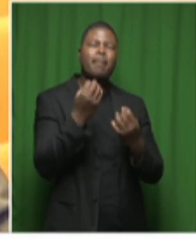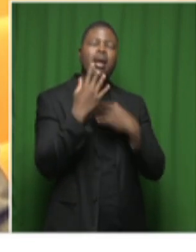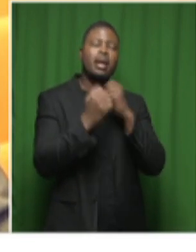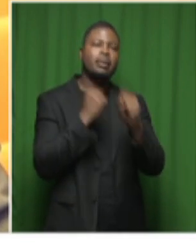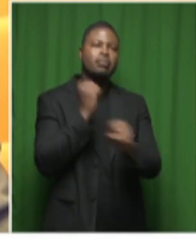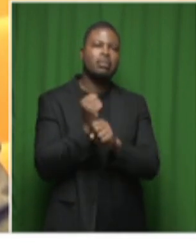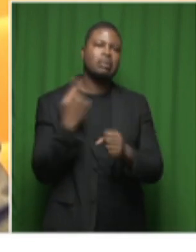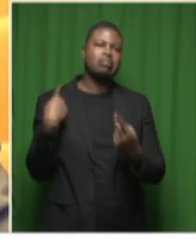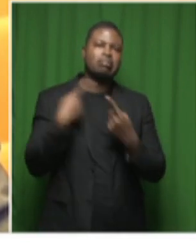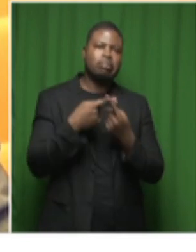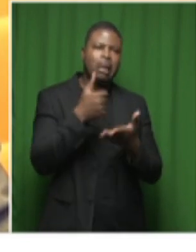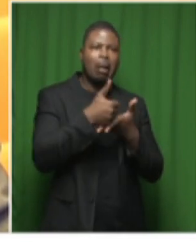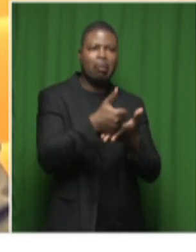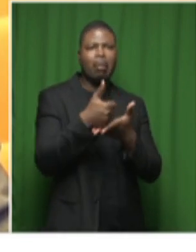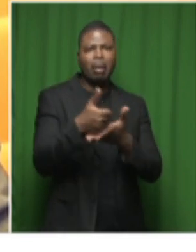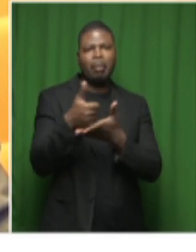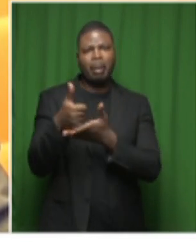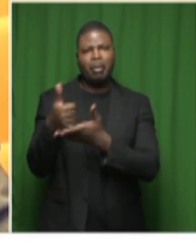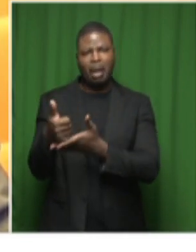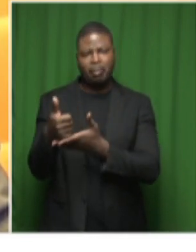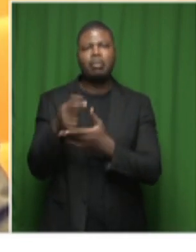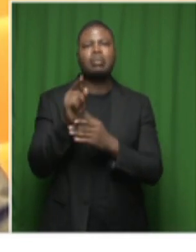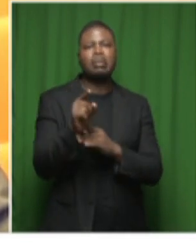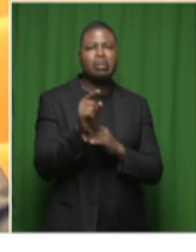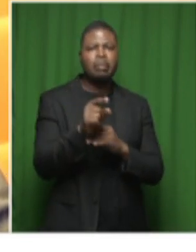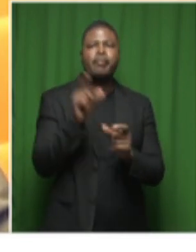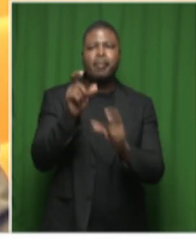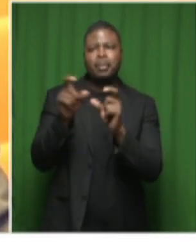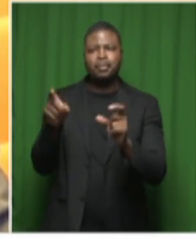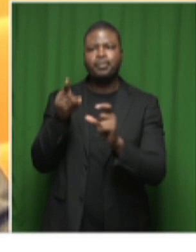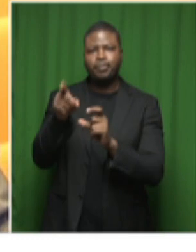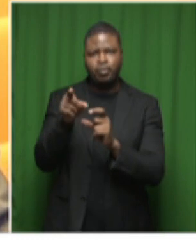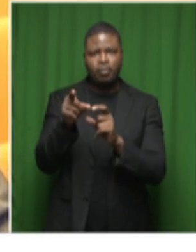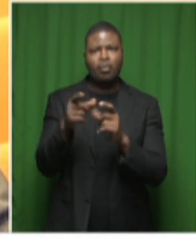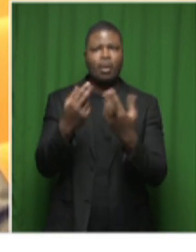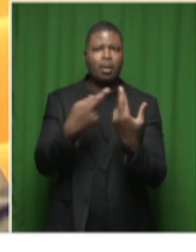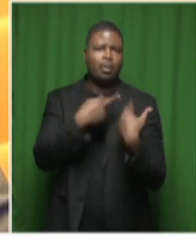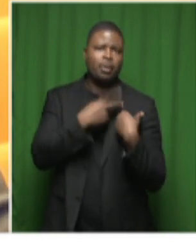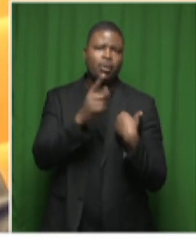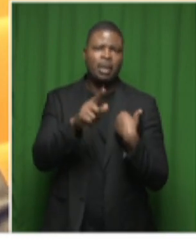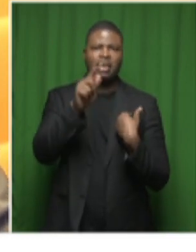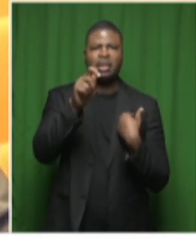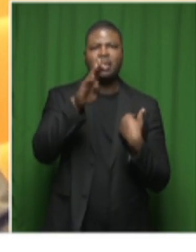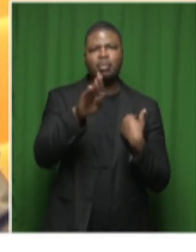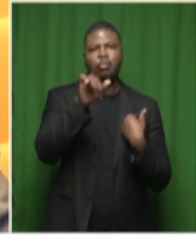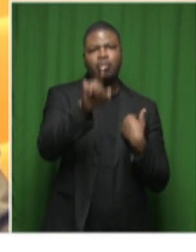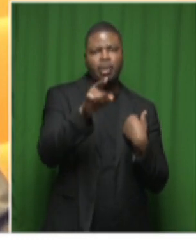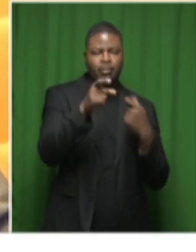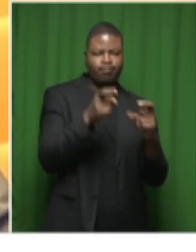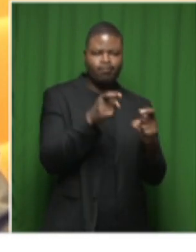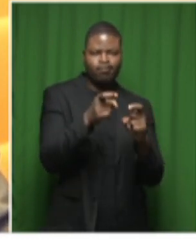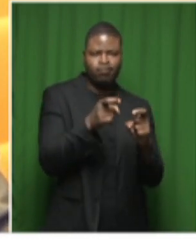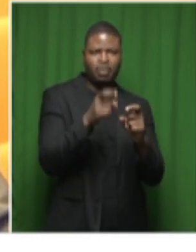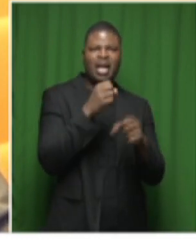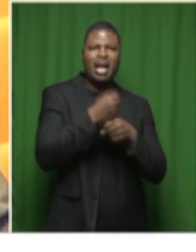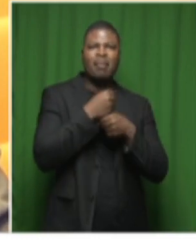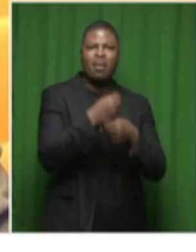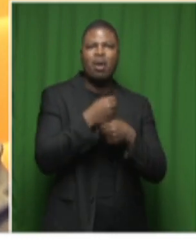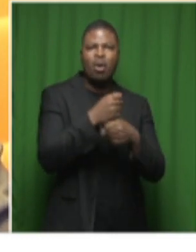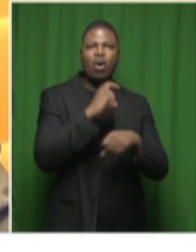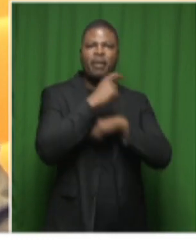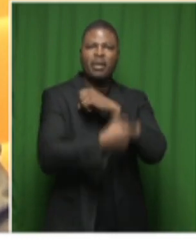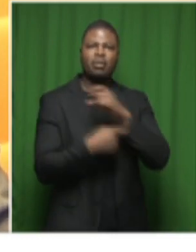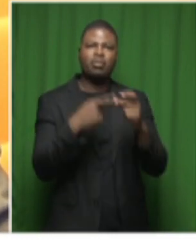years. They are people that run the South African TB conference, the South African AIDS conference every year,